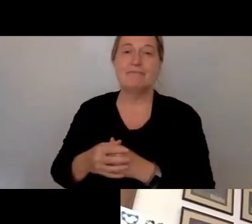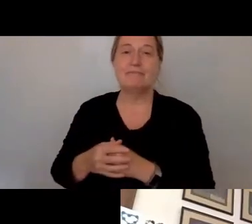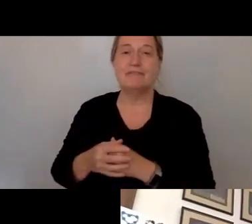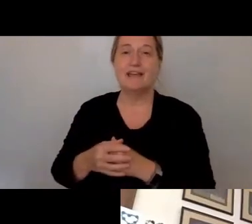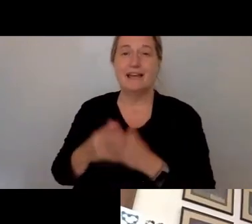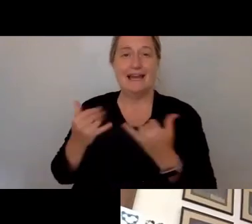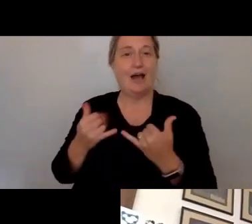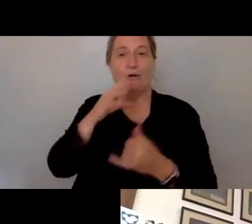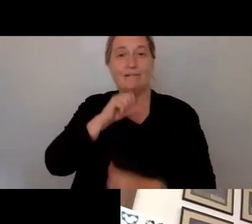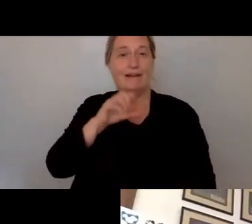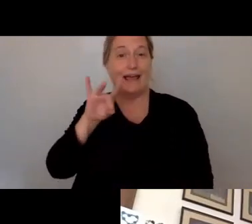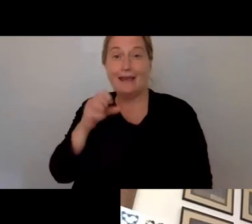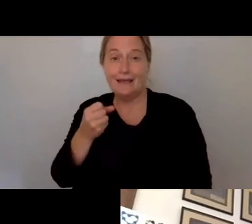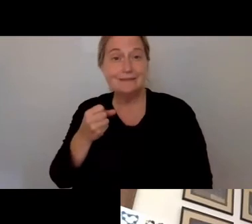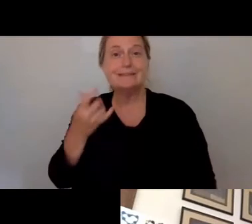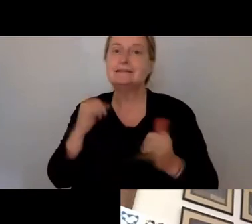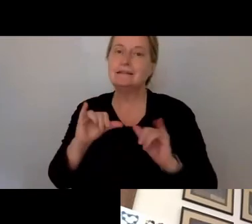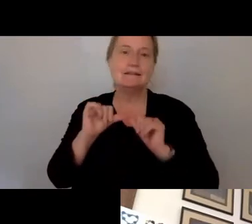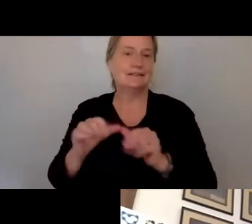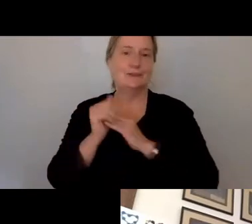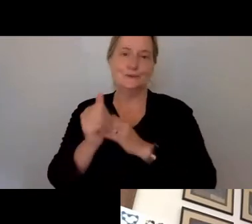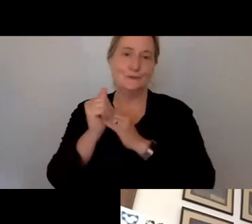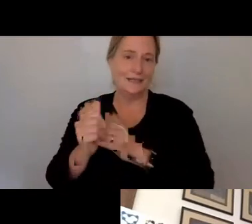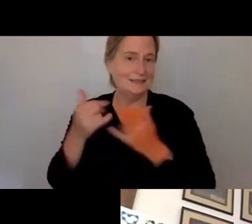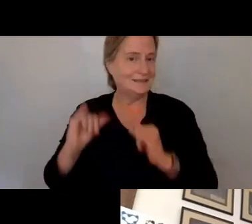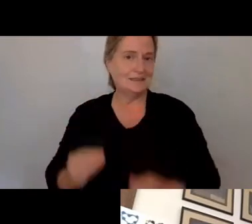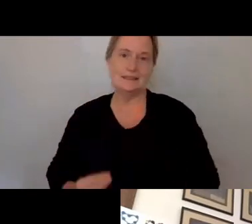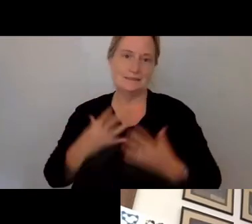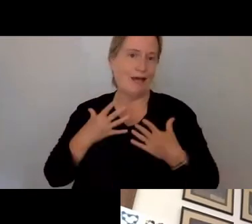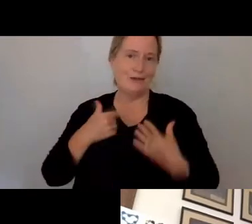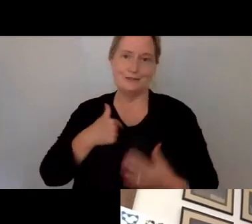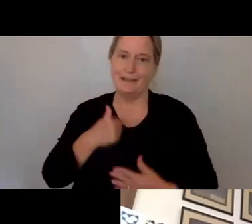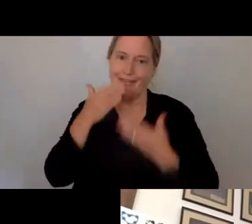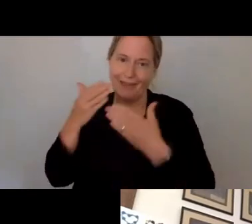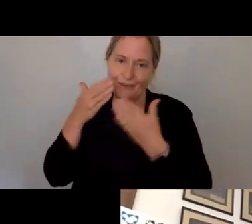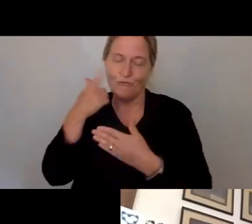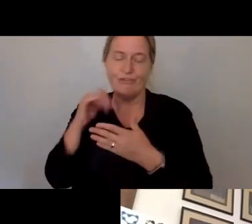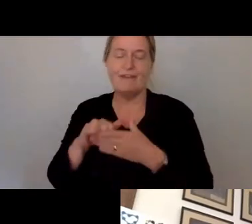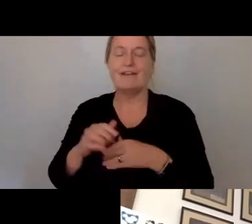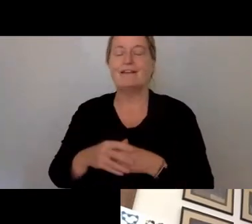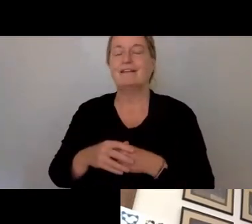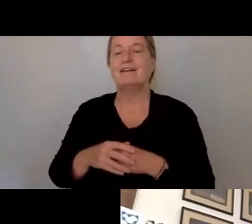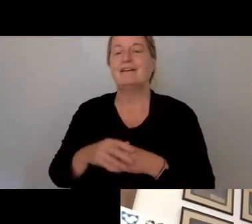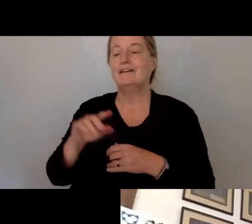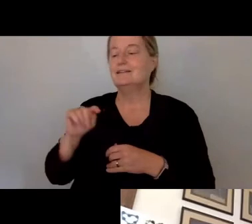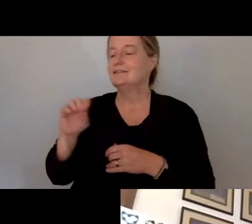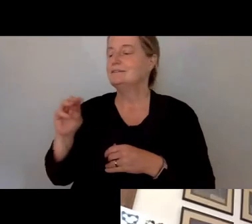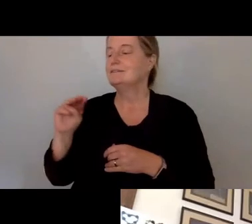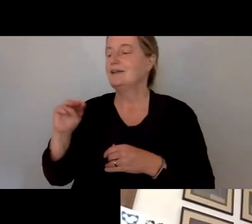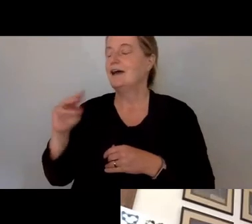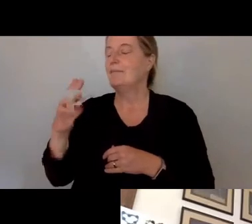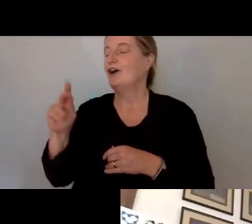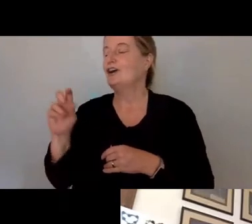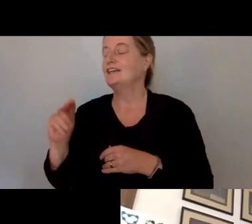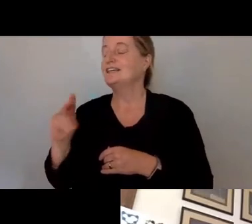continues to lead in many ways and to inspire me. So thank you for that. And if Tom Harkin is the father of the ADA, then Senator Hoffman is the